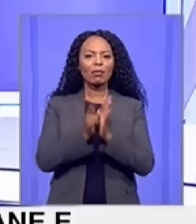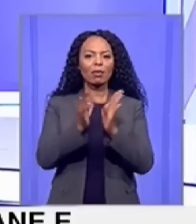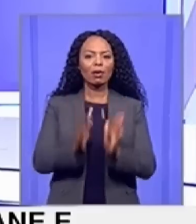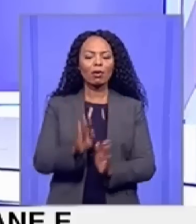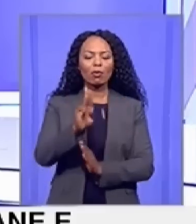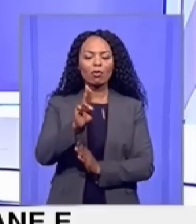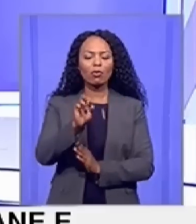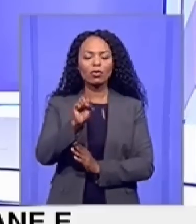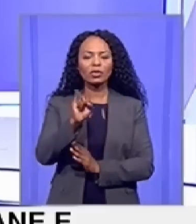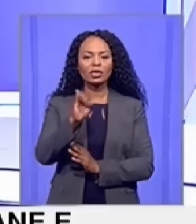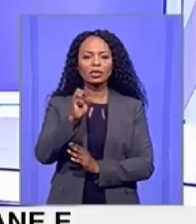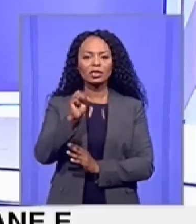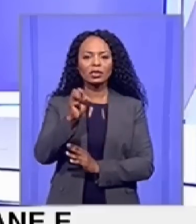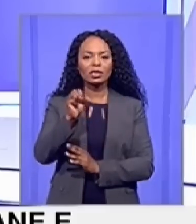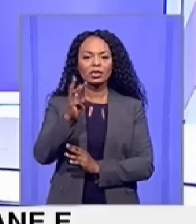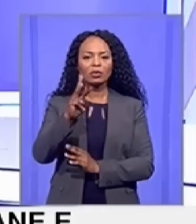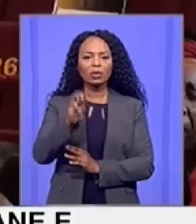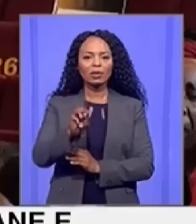Mkhwebane.